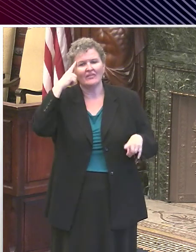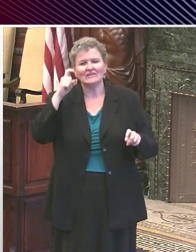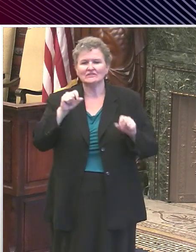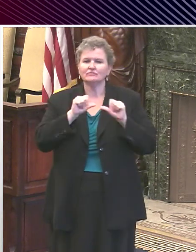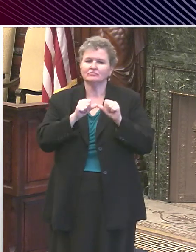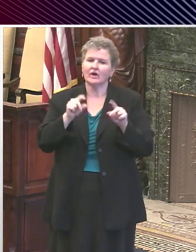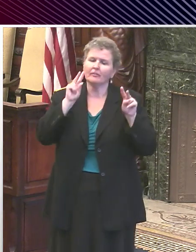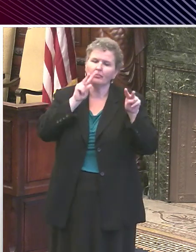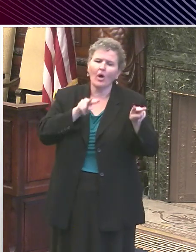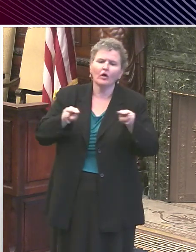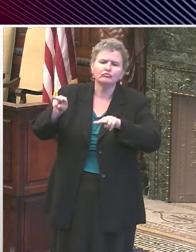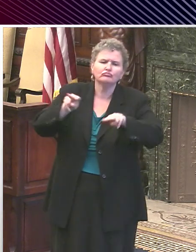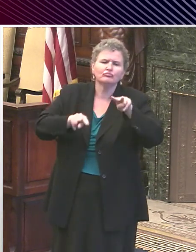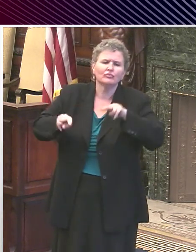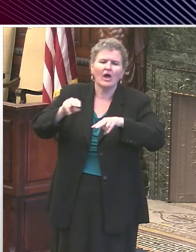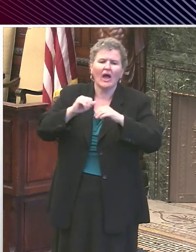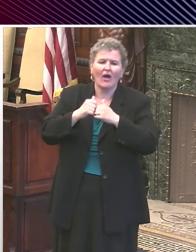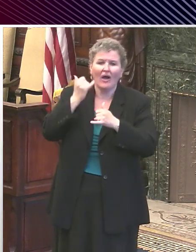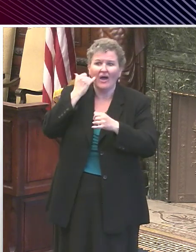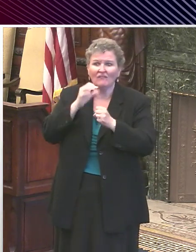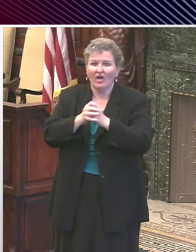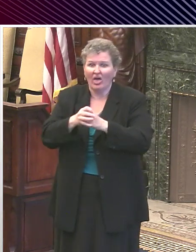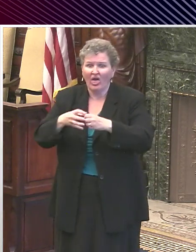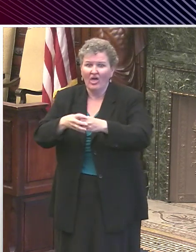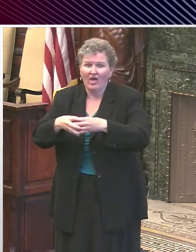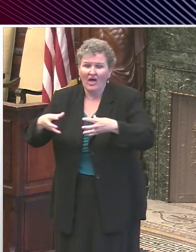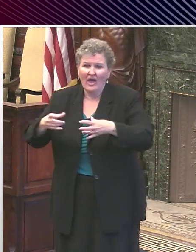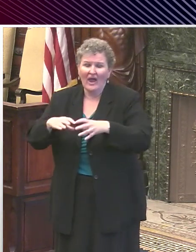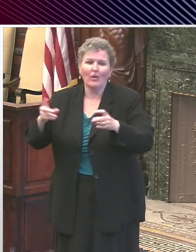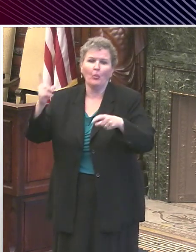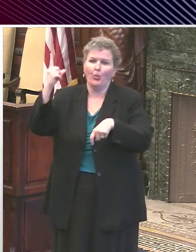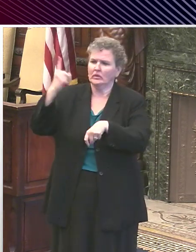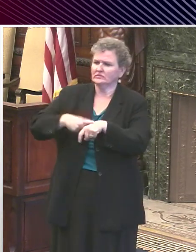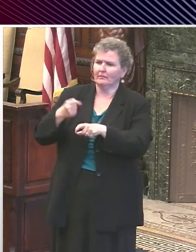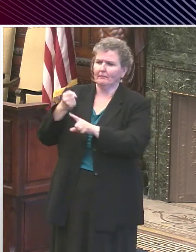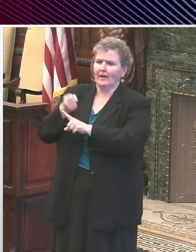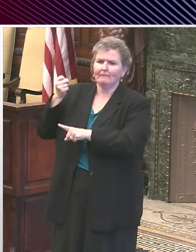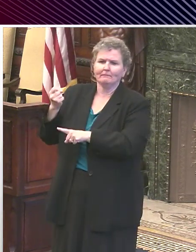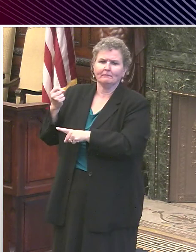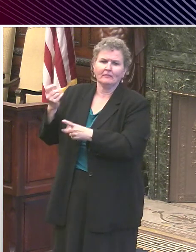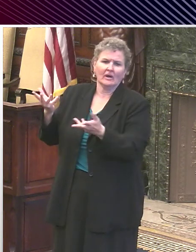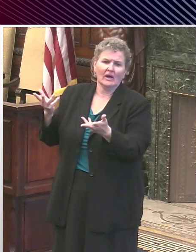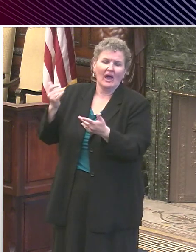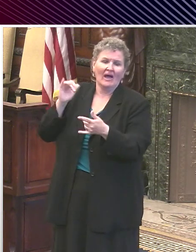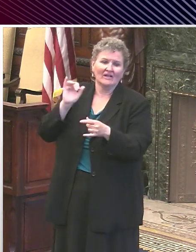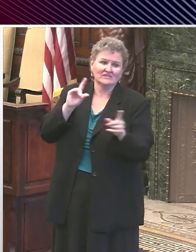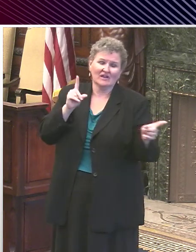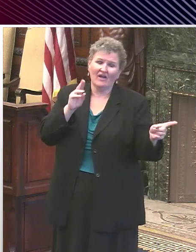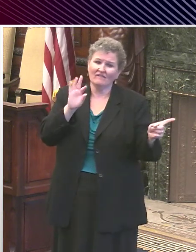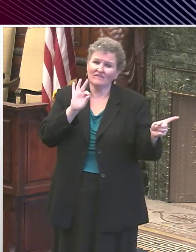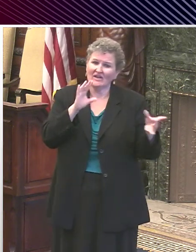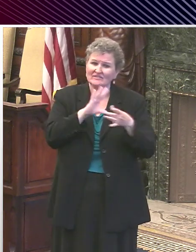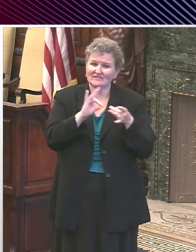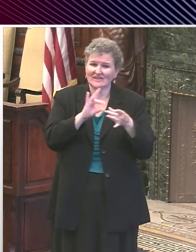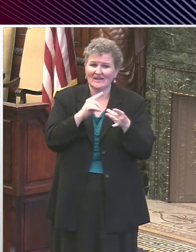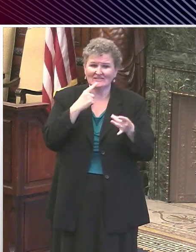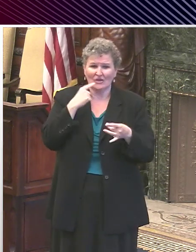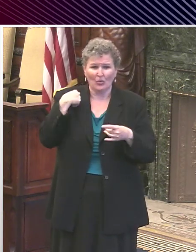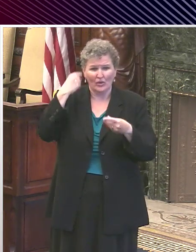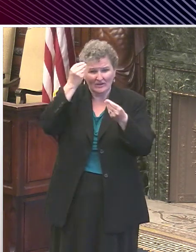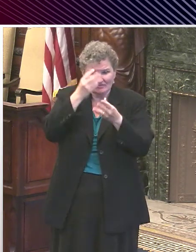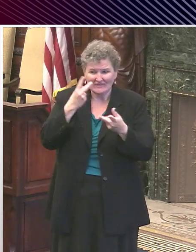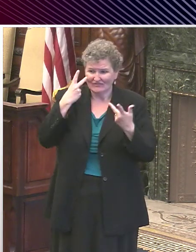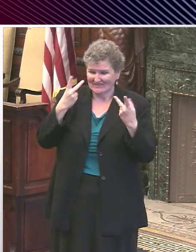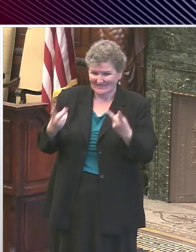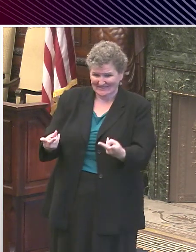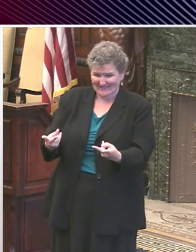whether or not this expands or whether this is an isolated case. And as Dr. Farley said, the information we've seen, the protocols that they're